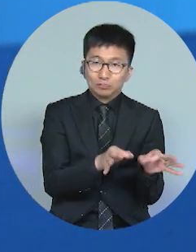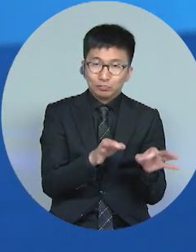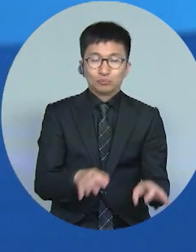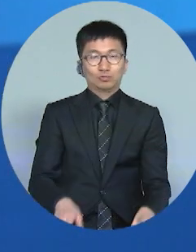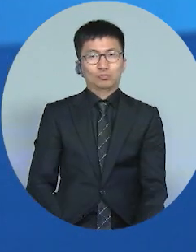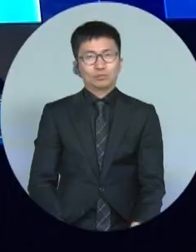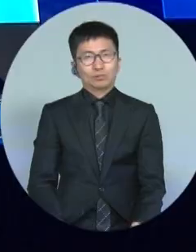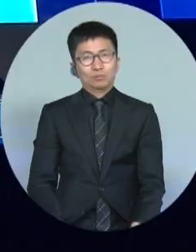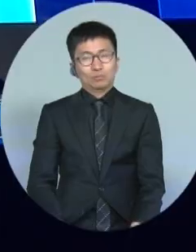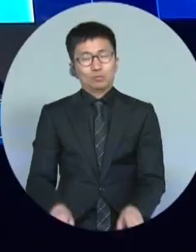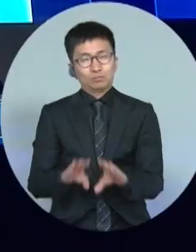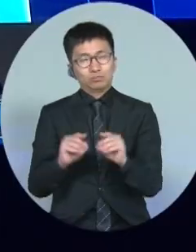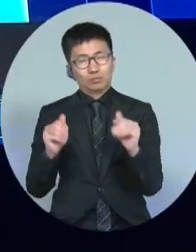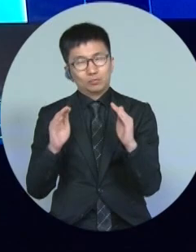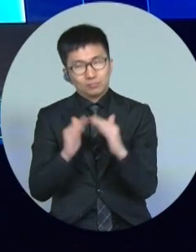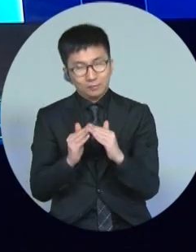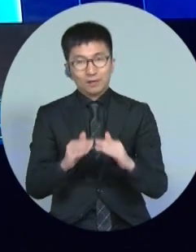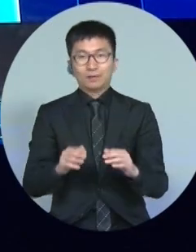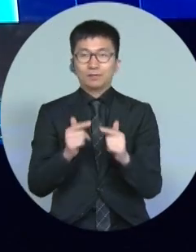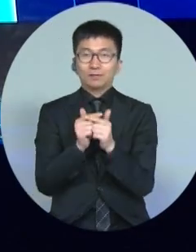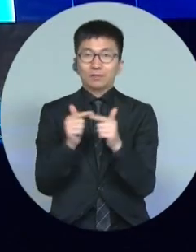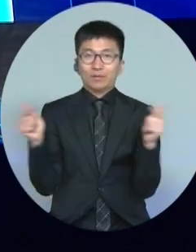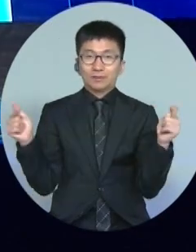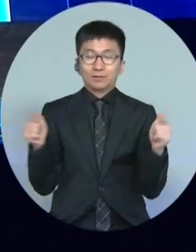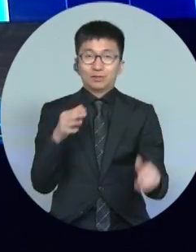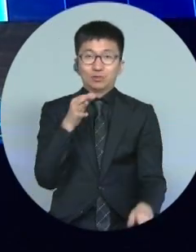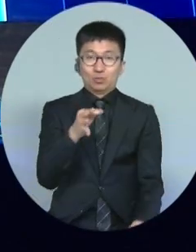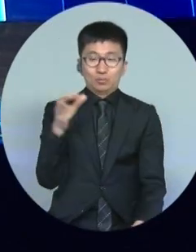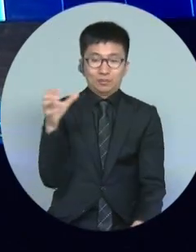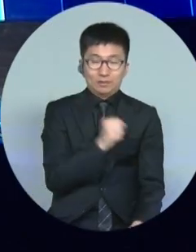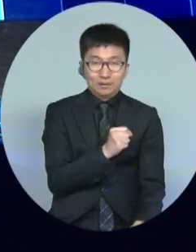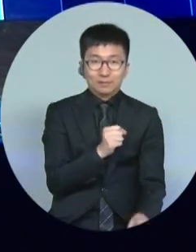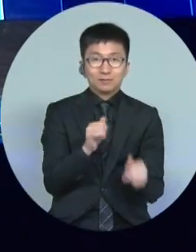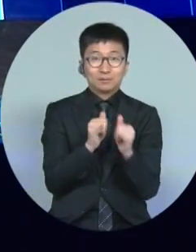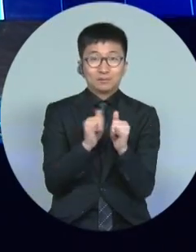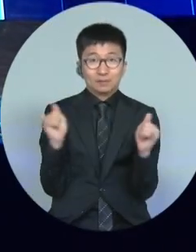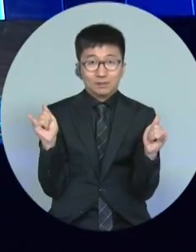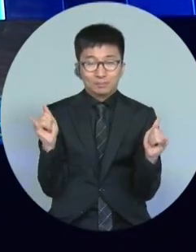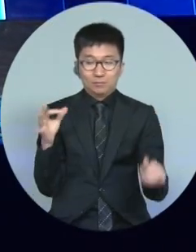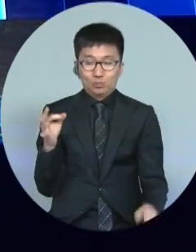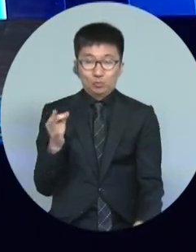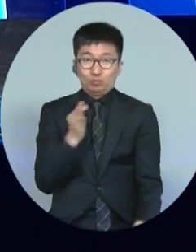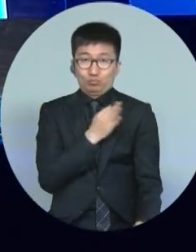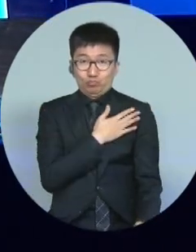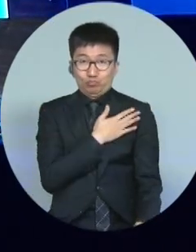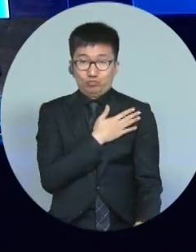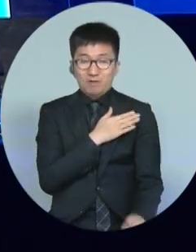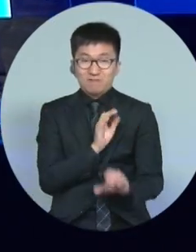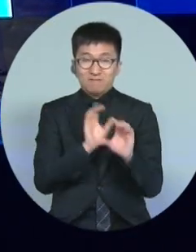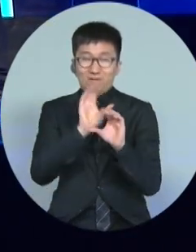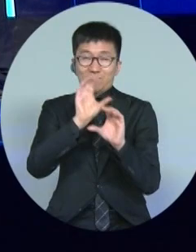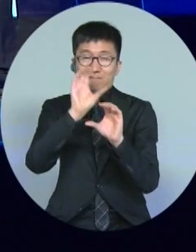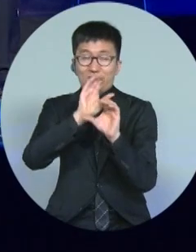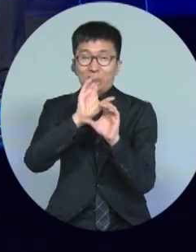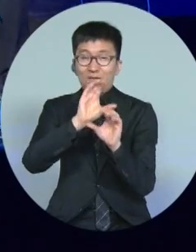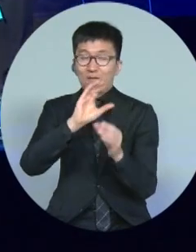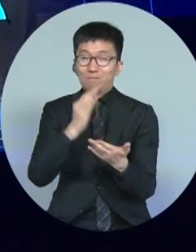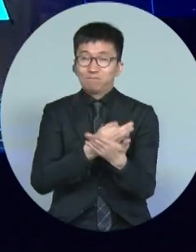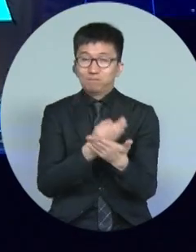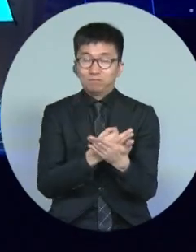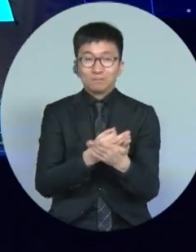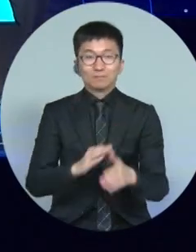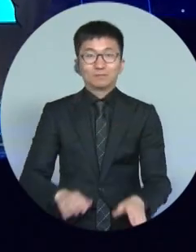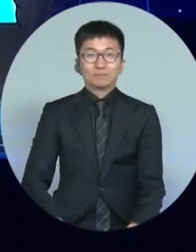dramatically. And the most symbolic thing that happened relevant to the technology issues that we've been